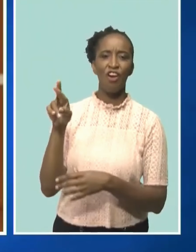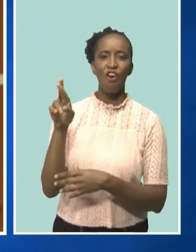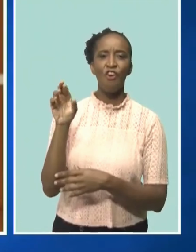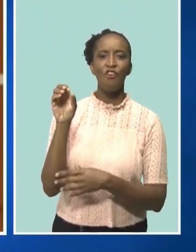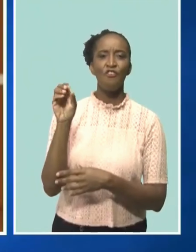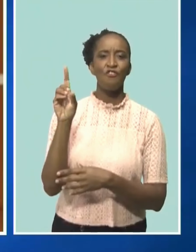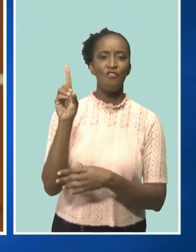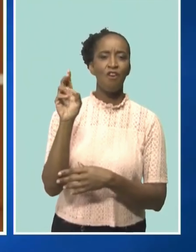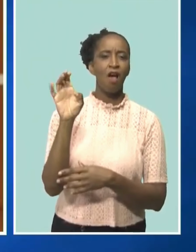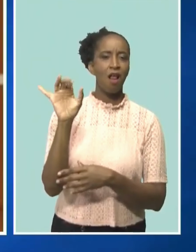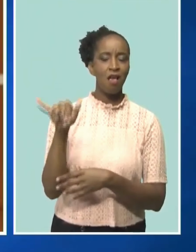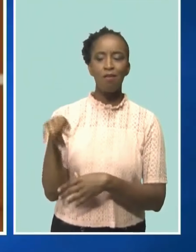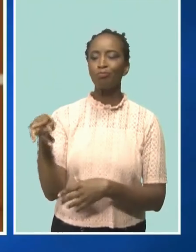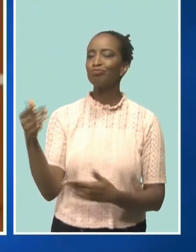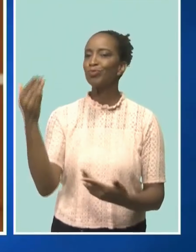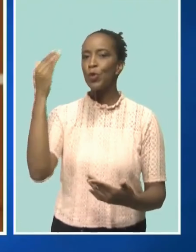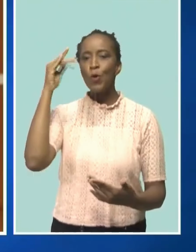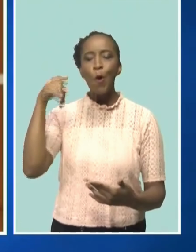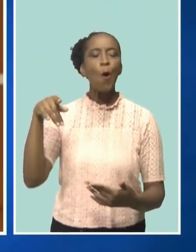handled.